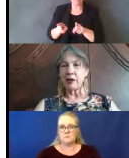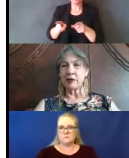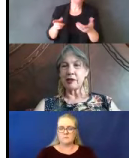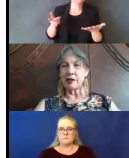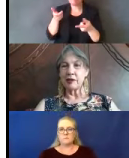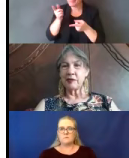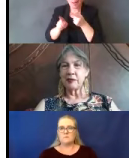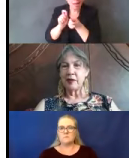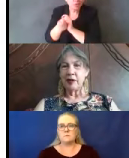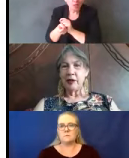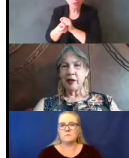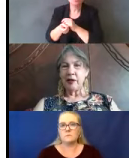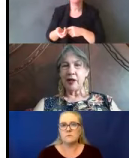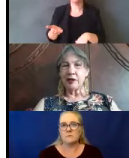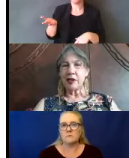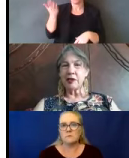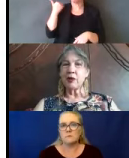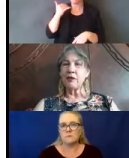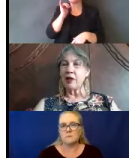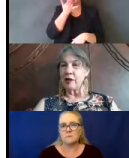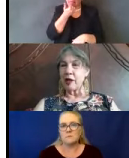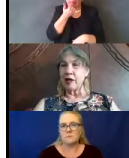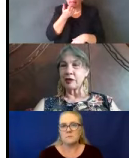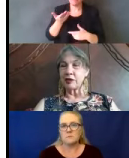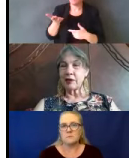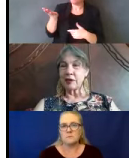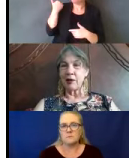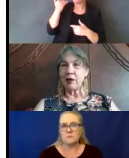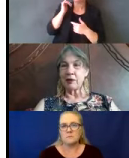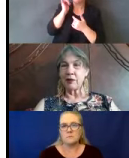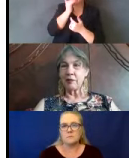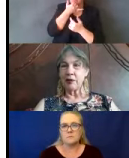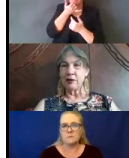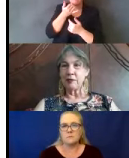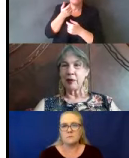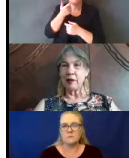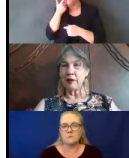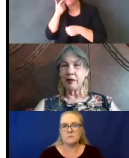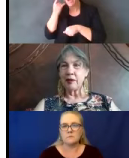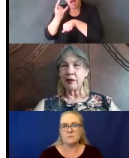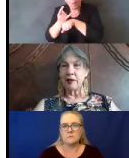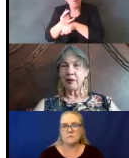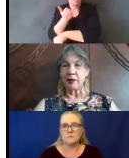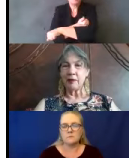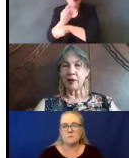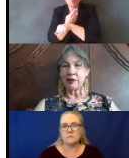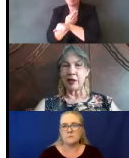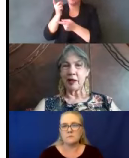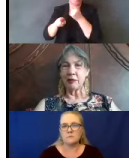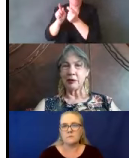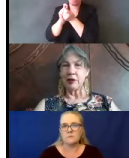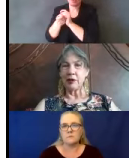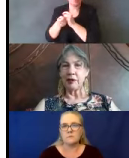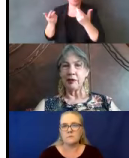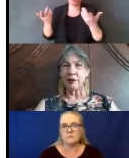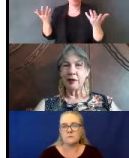past transgressions, you can't change what you've done in the past as far as alcohol or drug abuse, or lifestyle